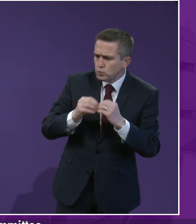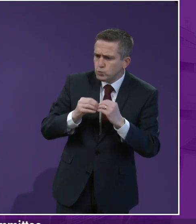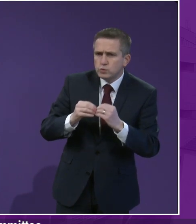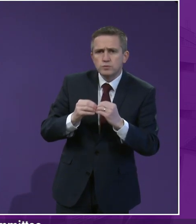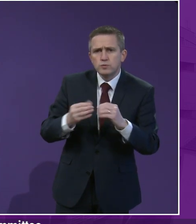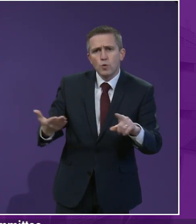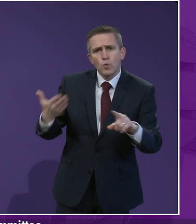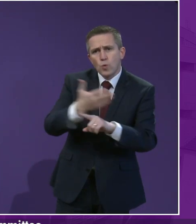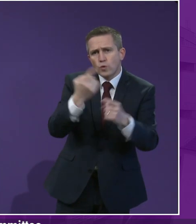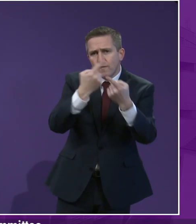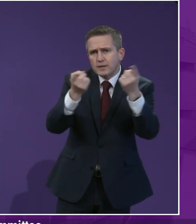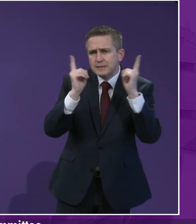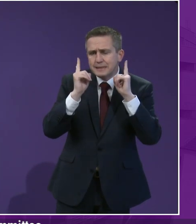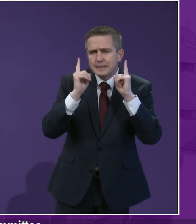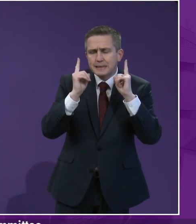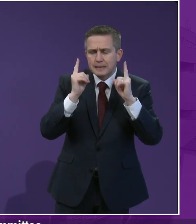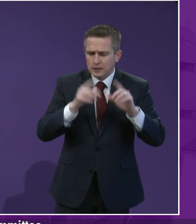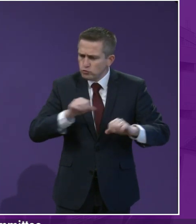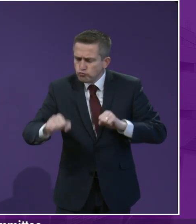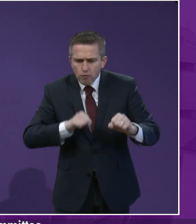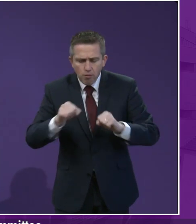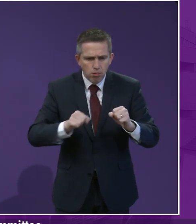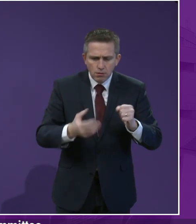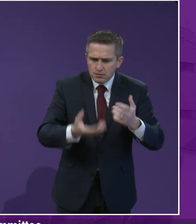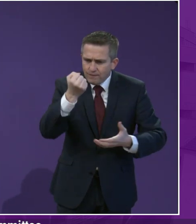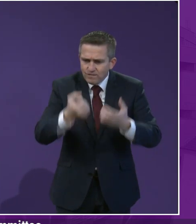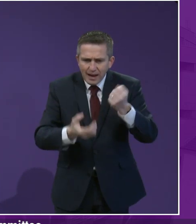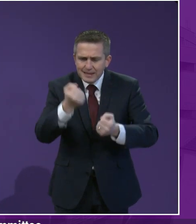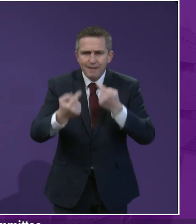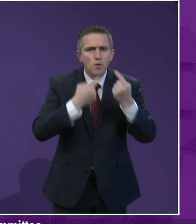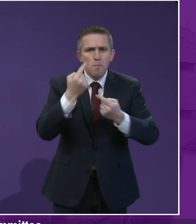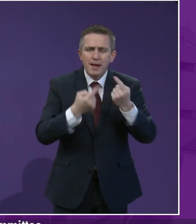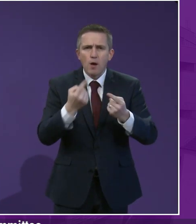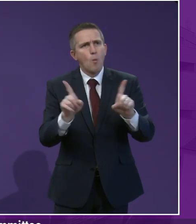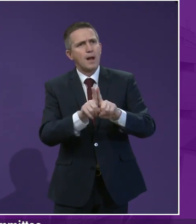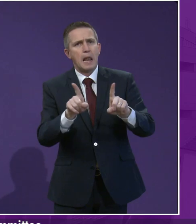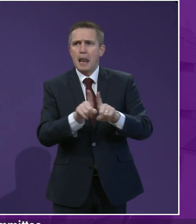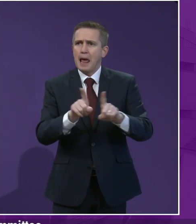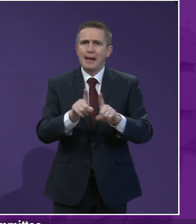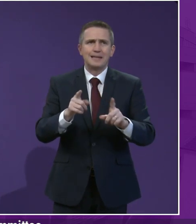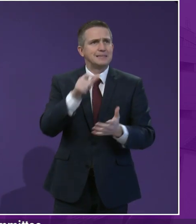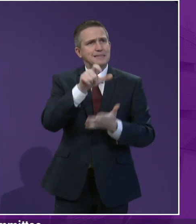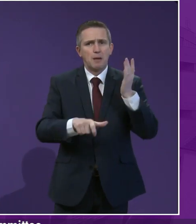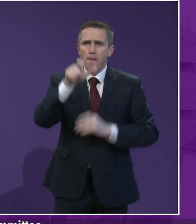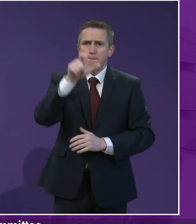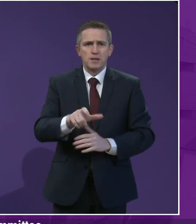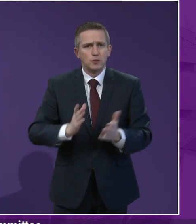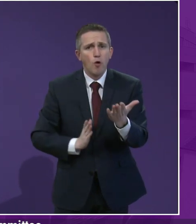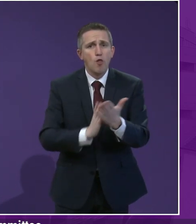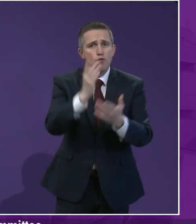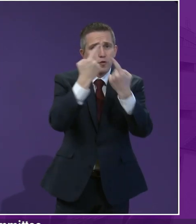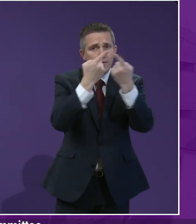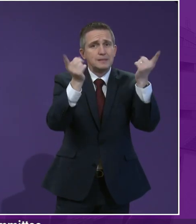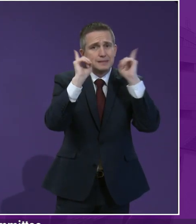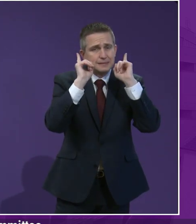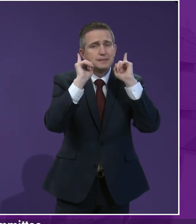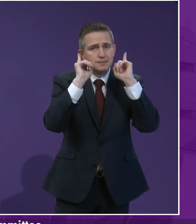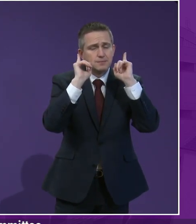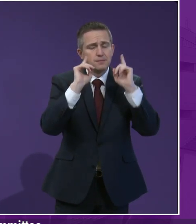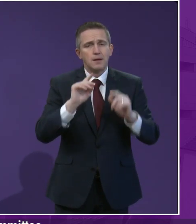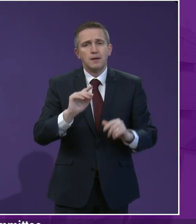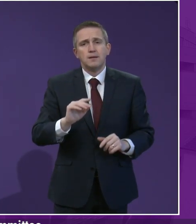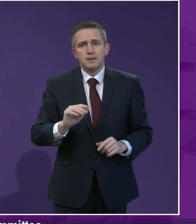the board. There's a lot of issues regarding pre-entry advice, which is a big issue, I think. A lot of students